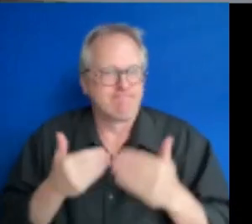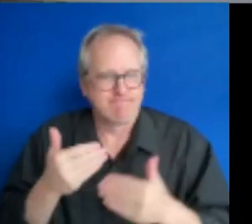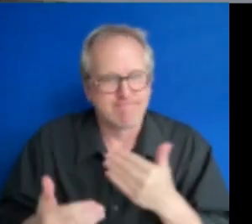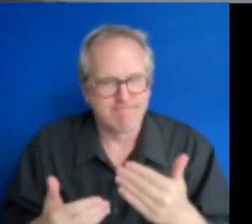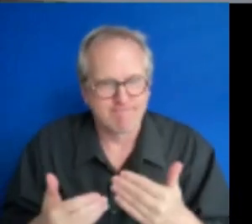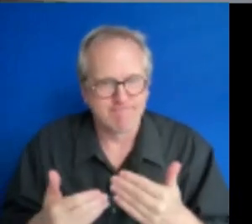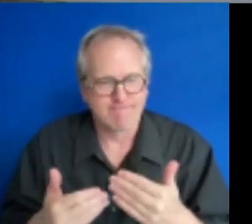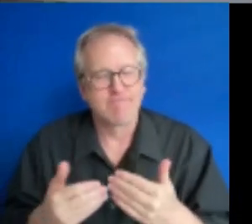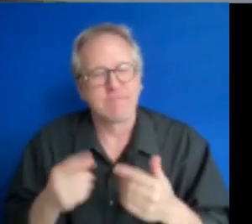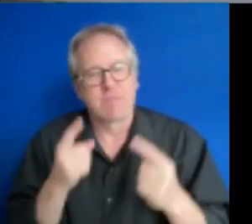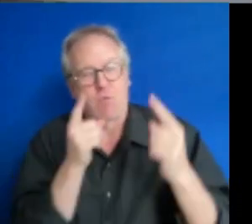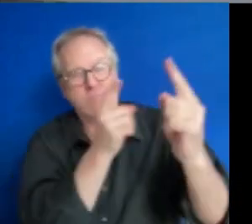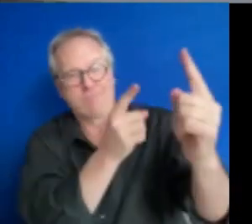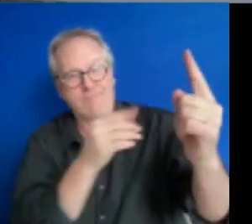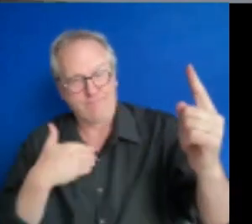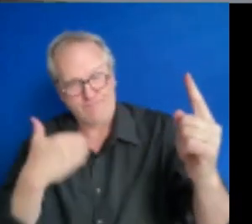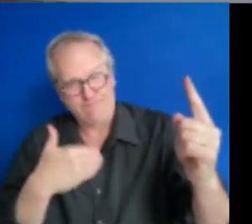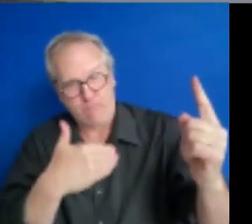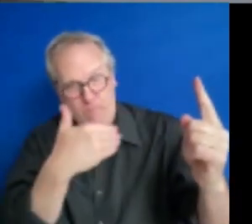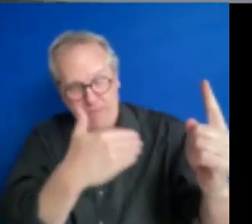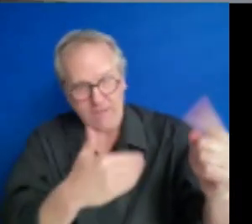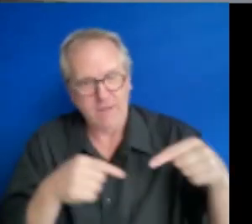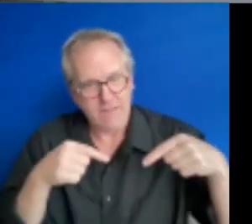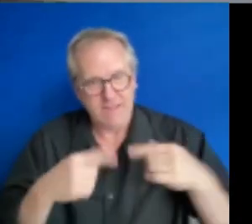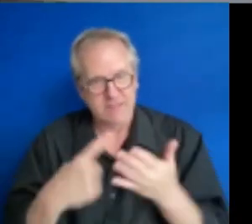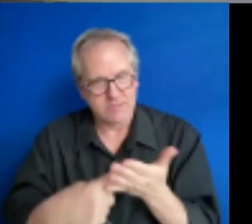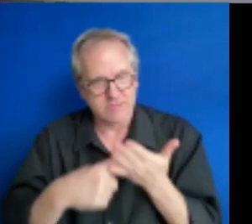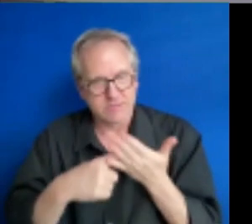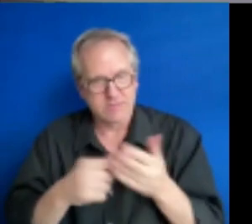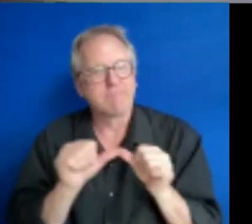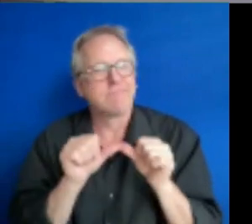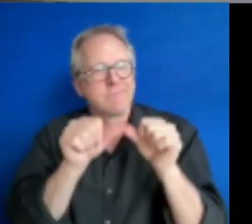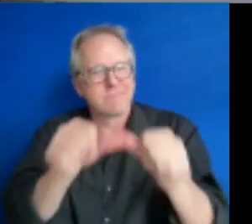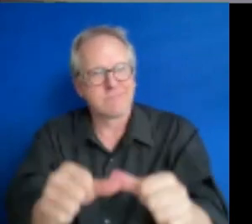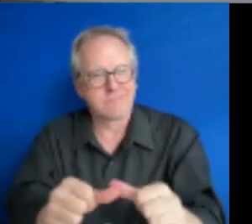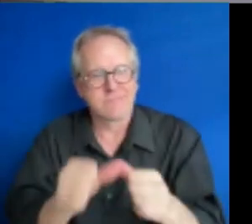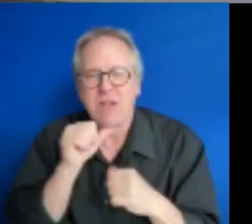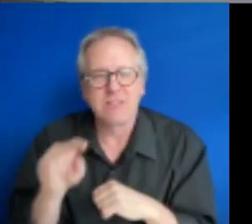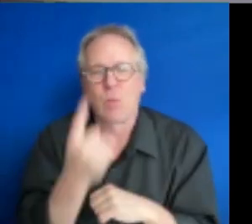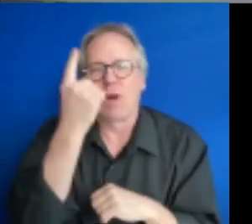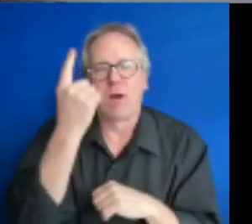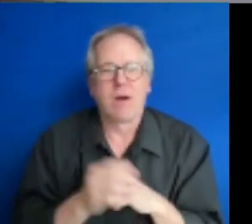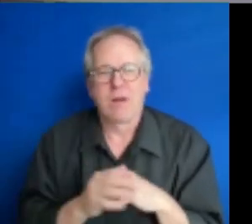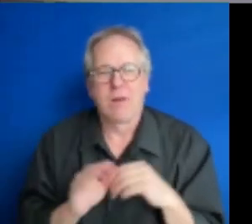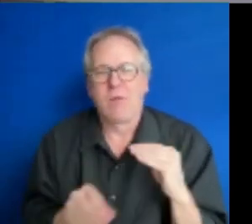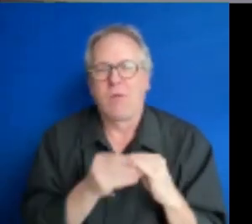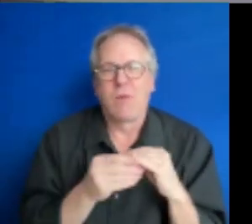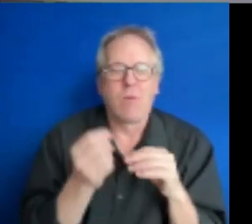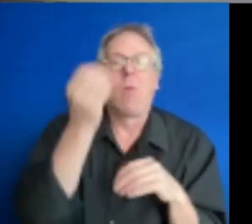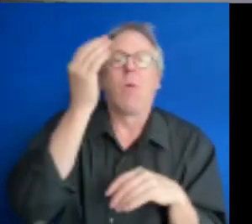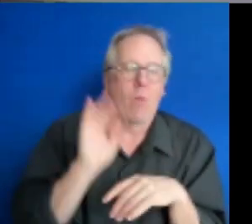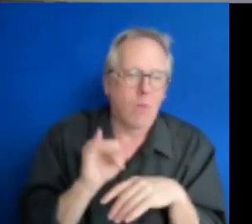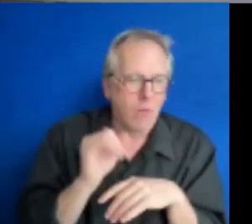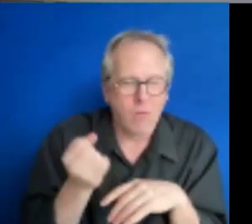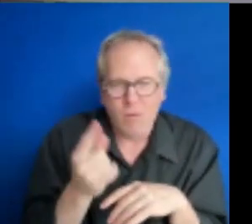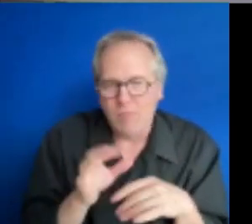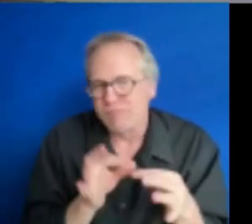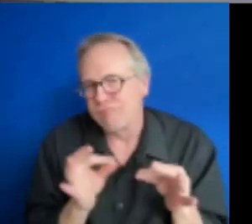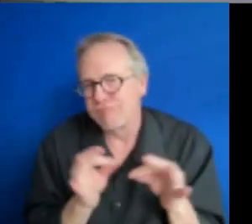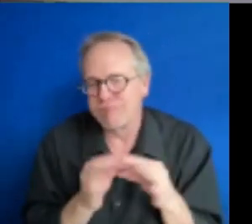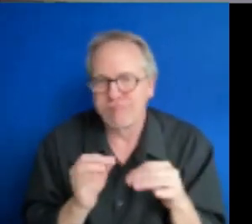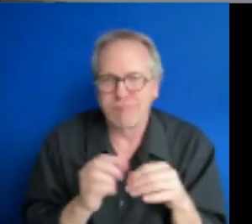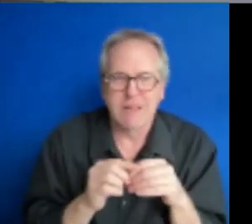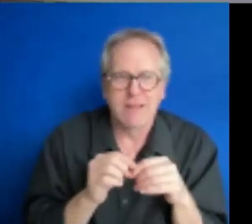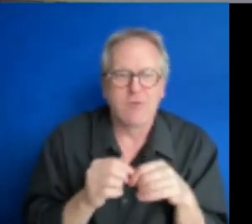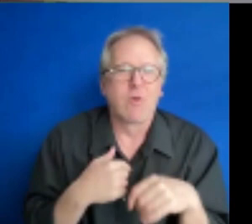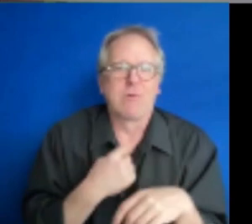place towards making sure that these conversations are not just an add-on or a tagline onto what